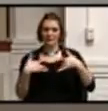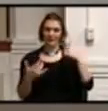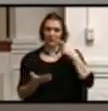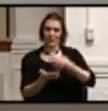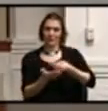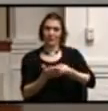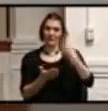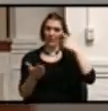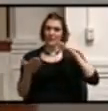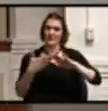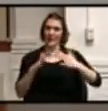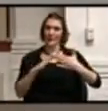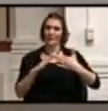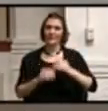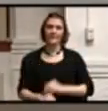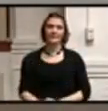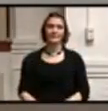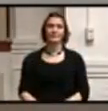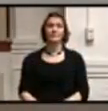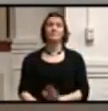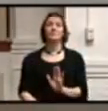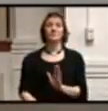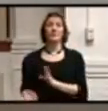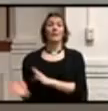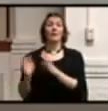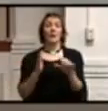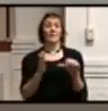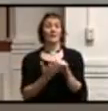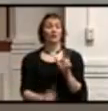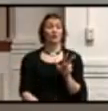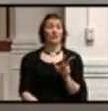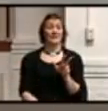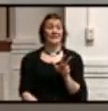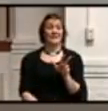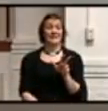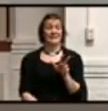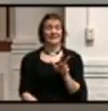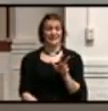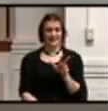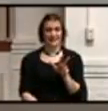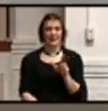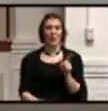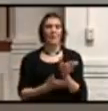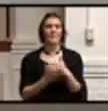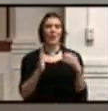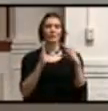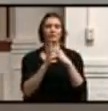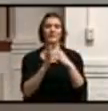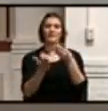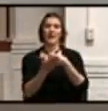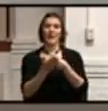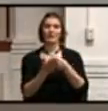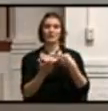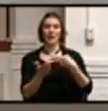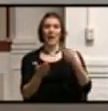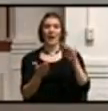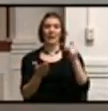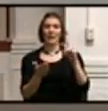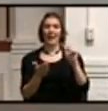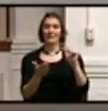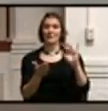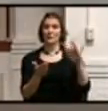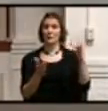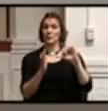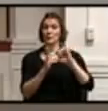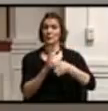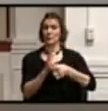are financially. And on page 3, you can see there's a section called financial highlights, and I'll